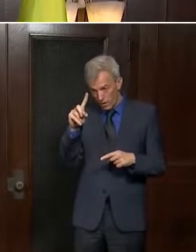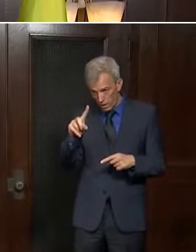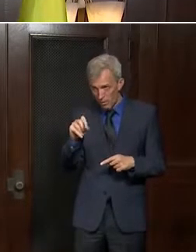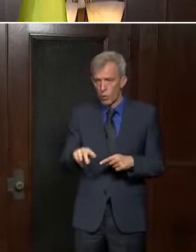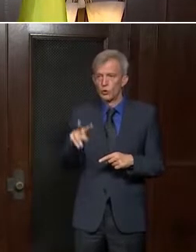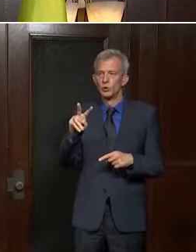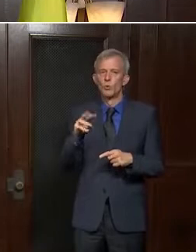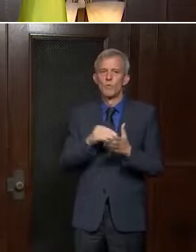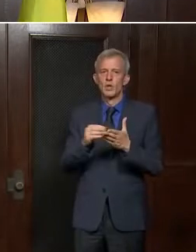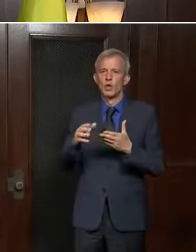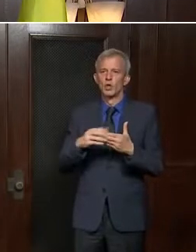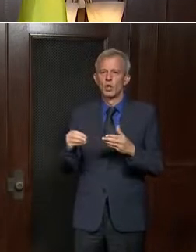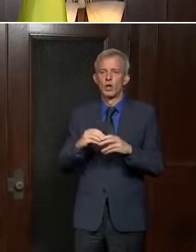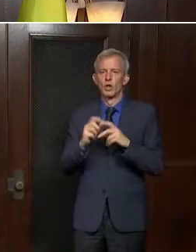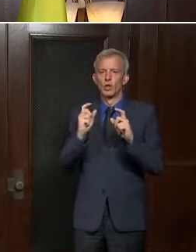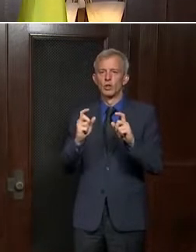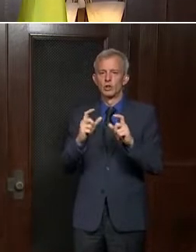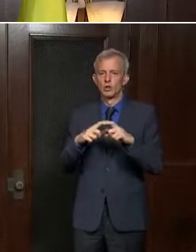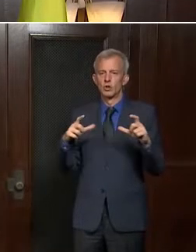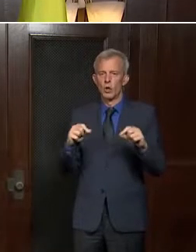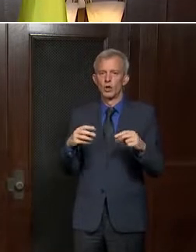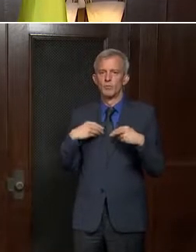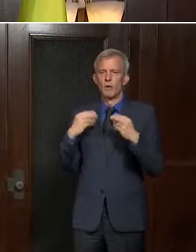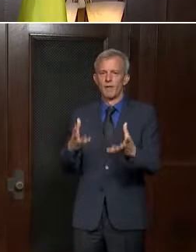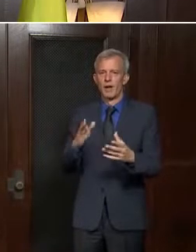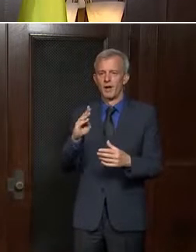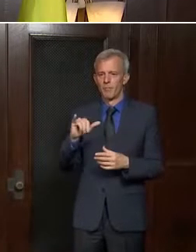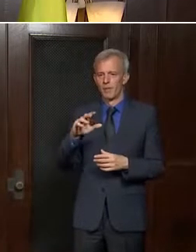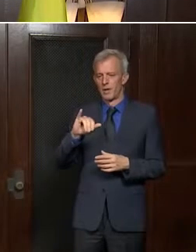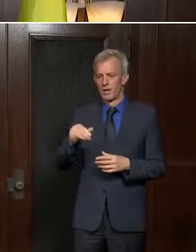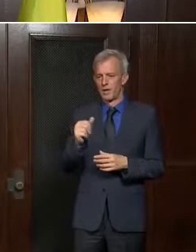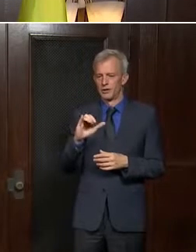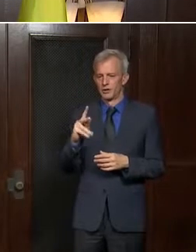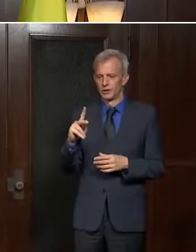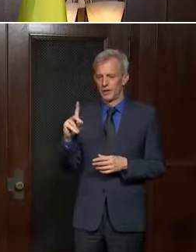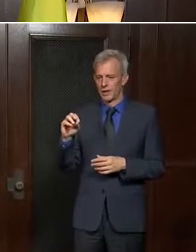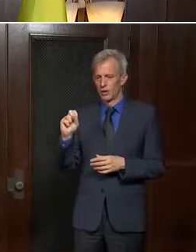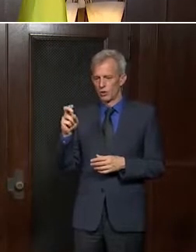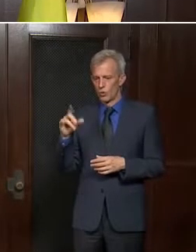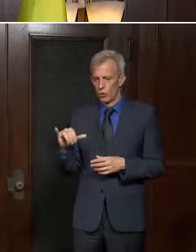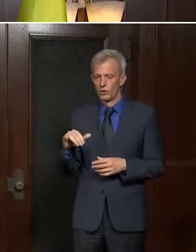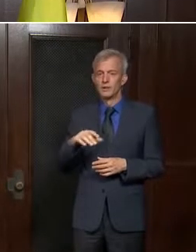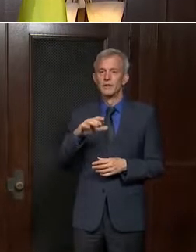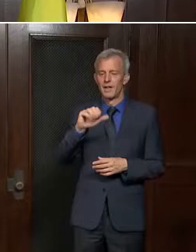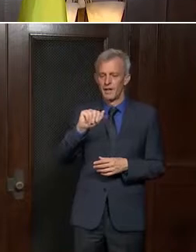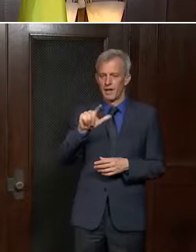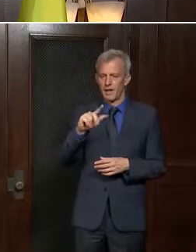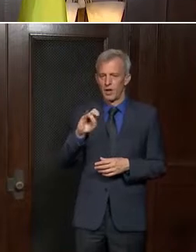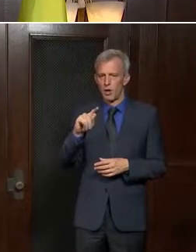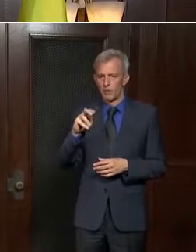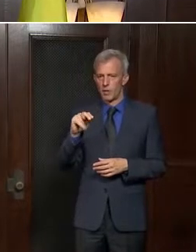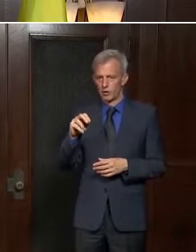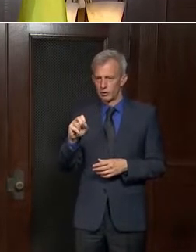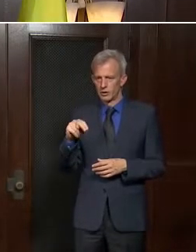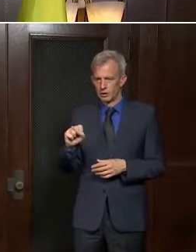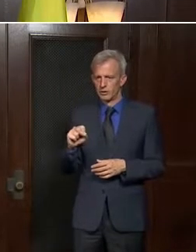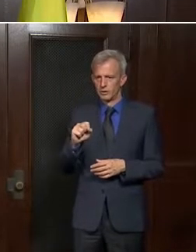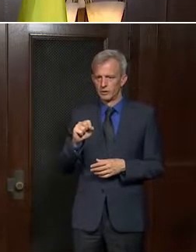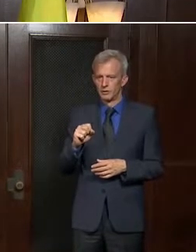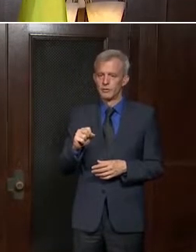cards generously provided by Jack Dorsey and Albertsons and Kroger in just 4 days. And yes, I've confirmed